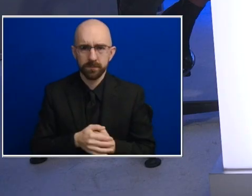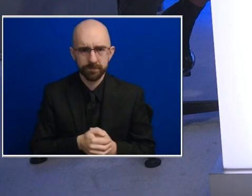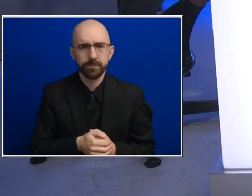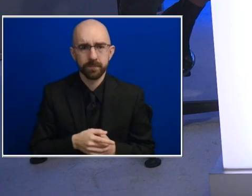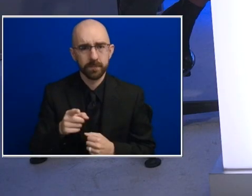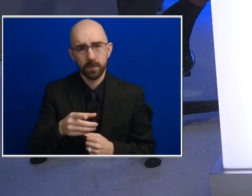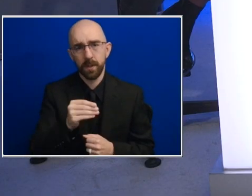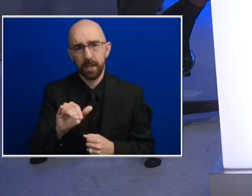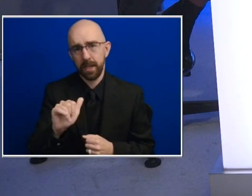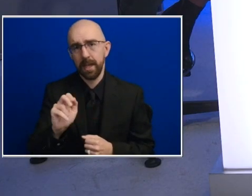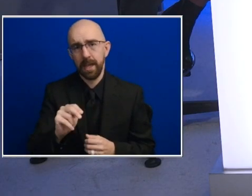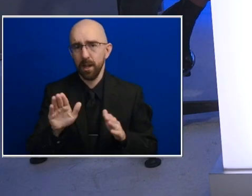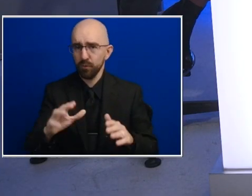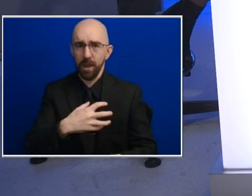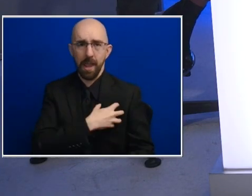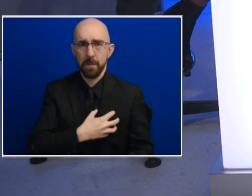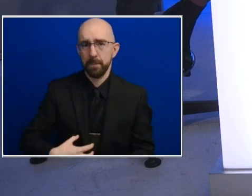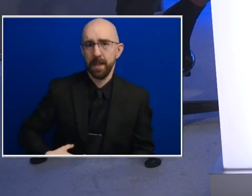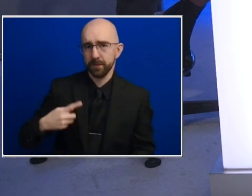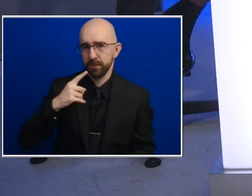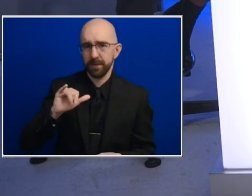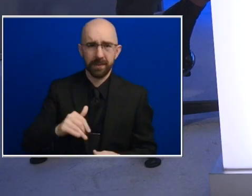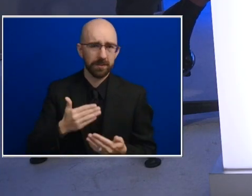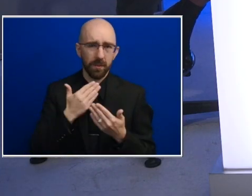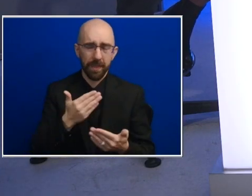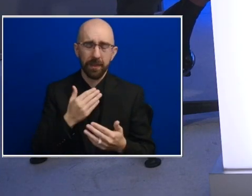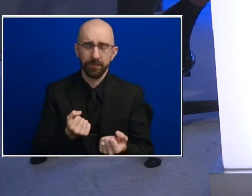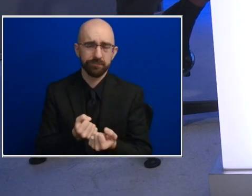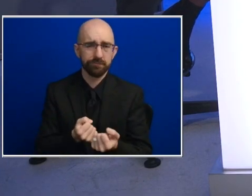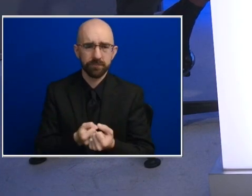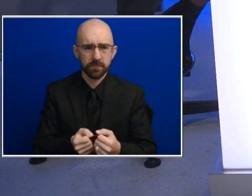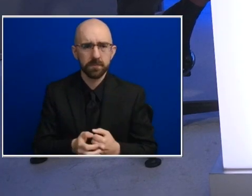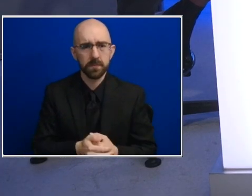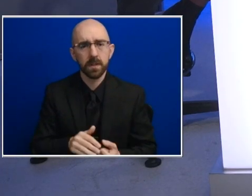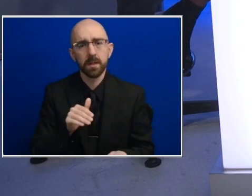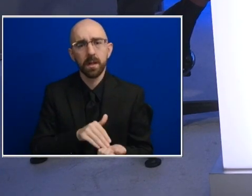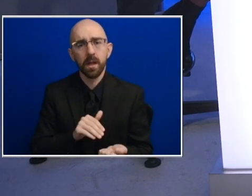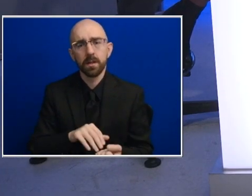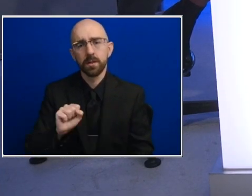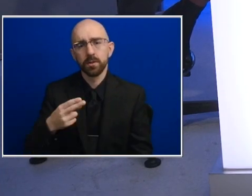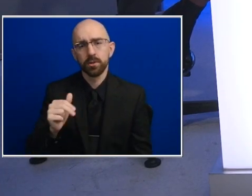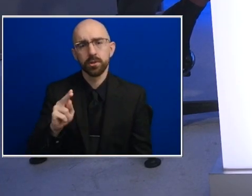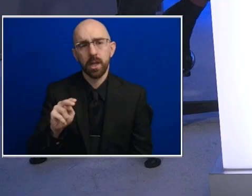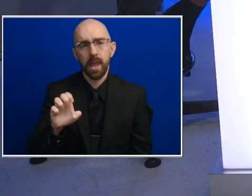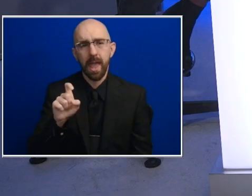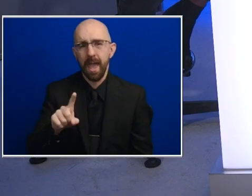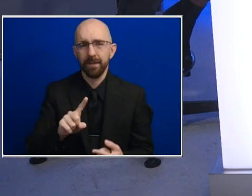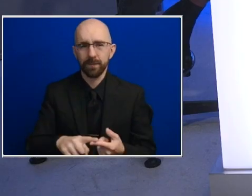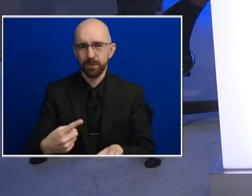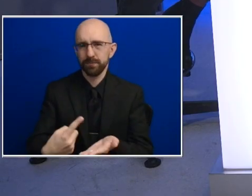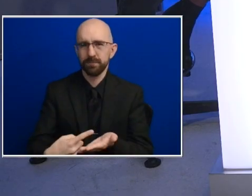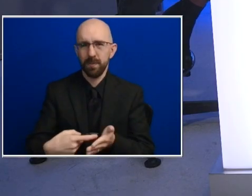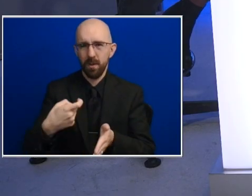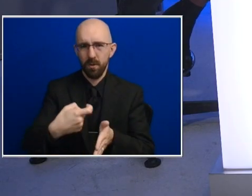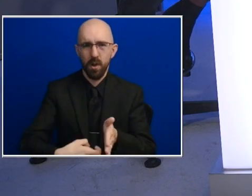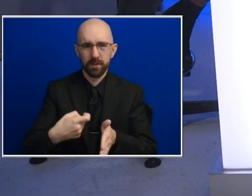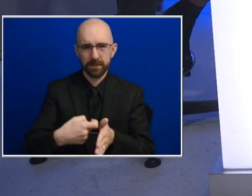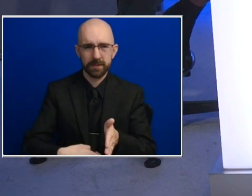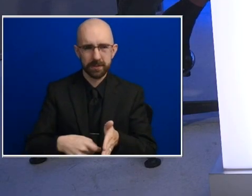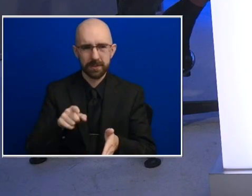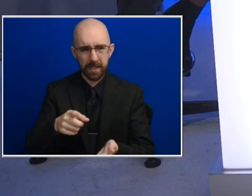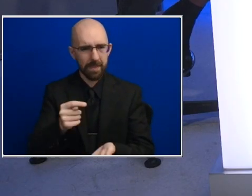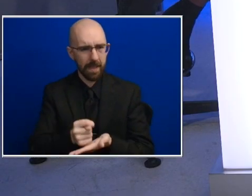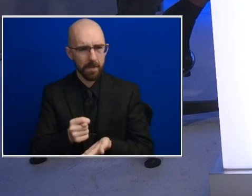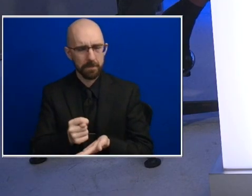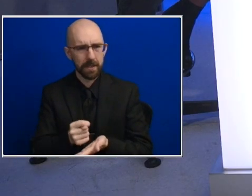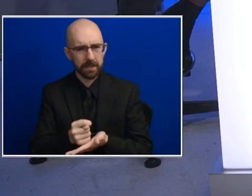great ambassadors for this, so thank you. Thank you. Dr. Shunay, we have to kind of get down to talking about cost. Because these therapies run